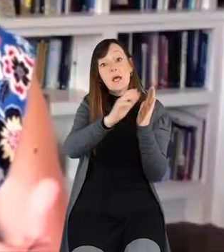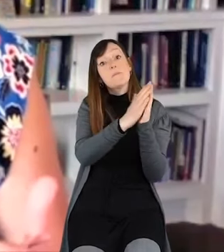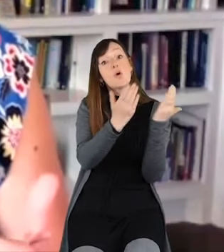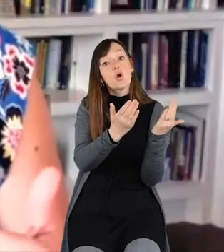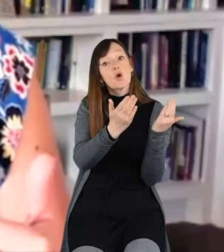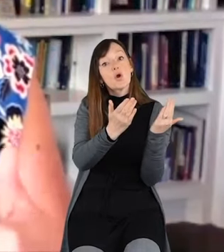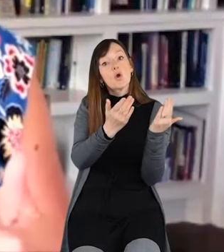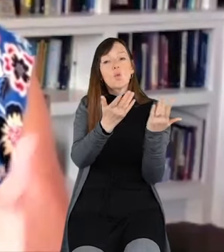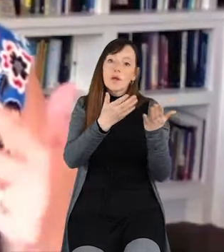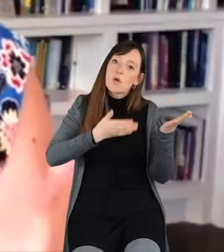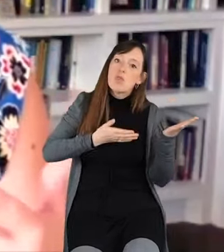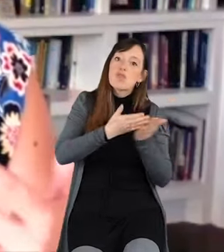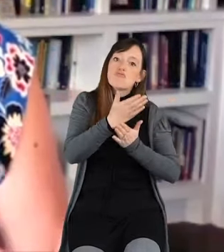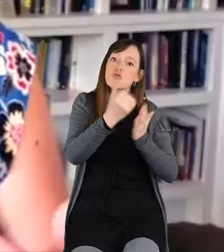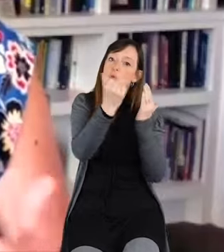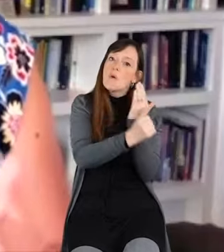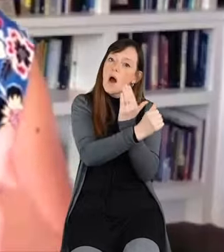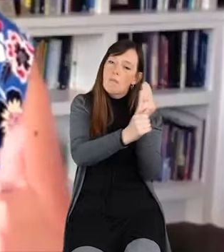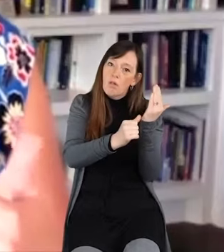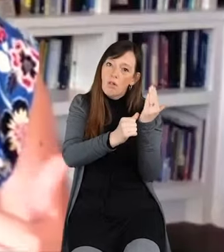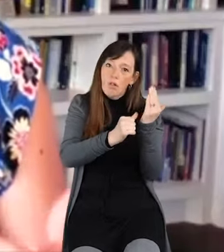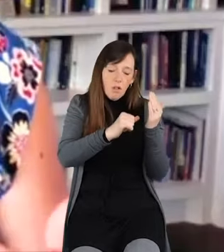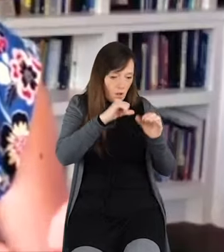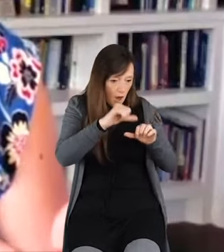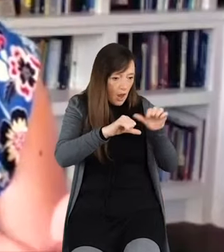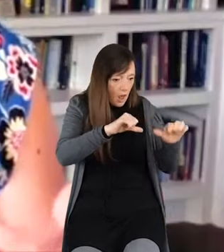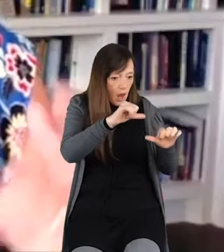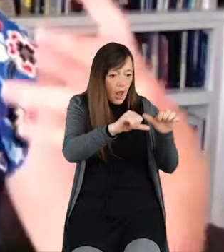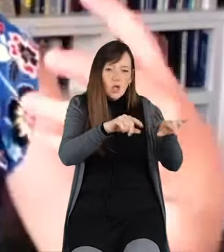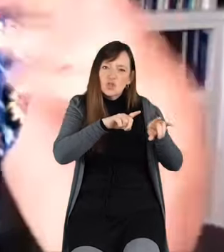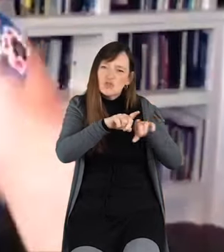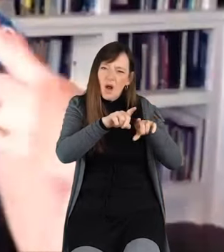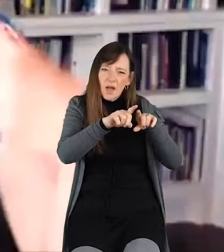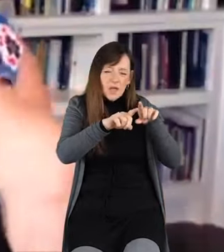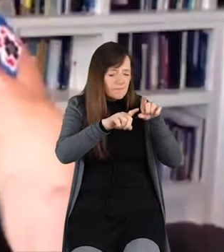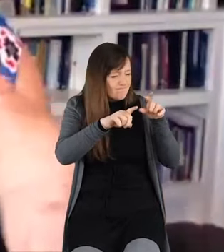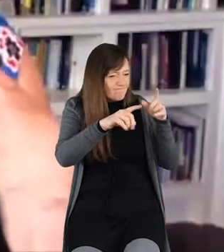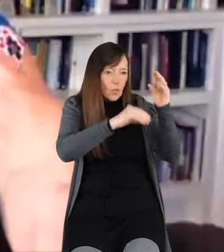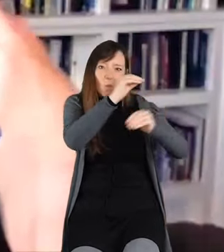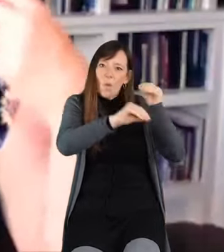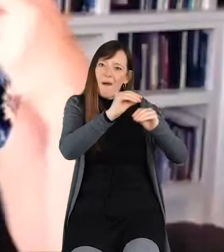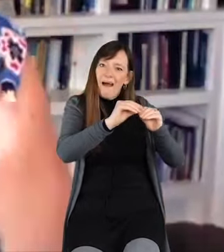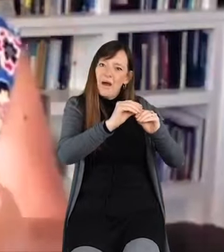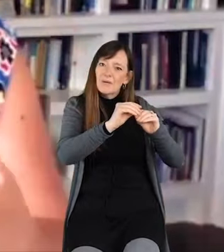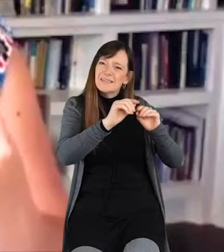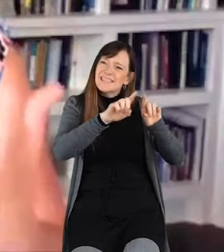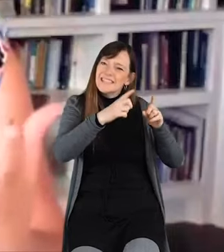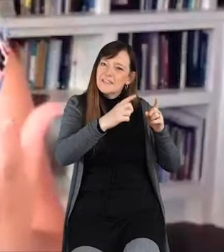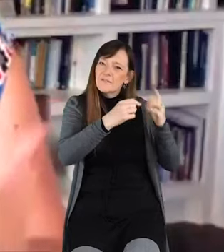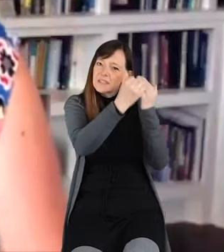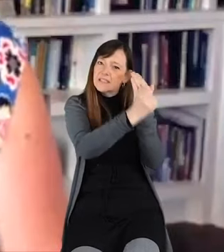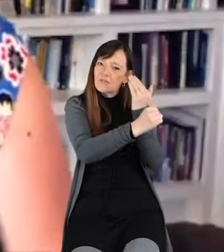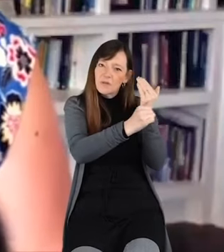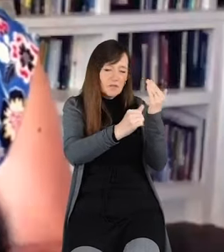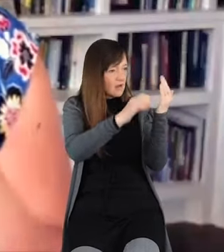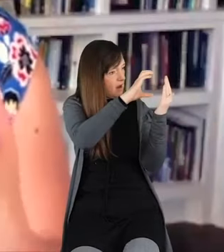the scriptures, trying to see how all of these passages of scripture, how they speak into and make a genuine